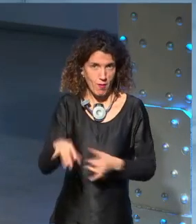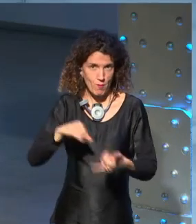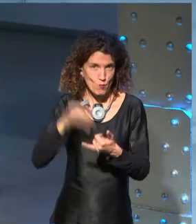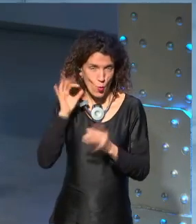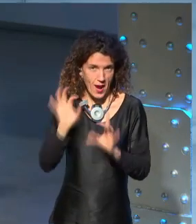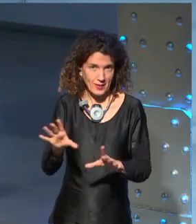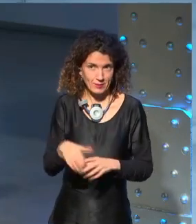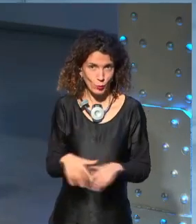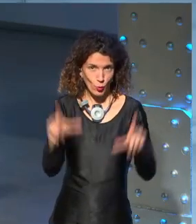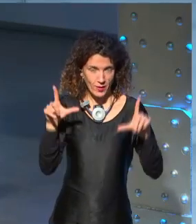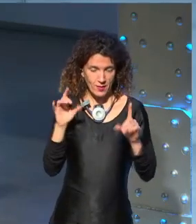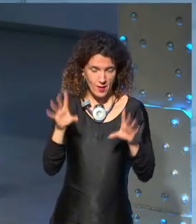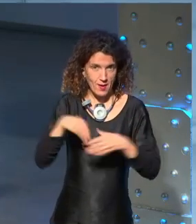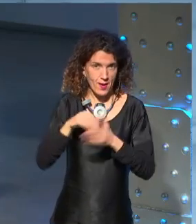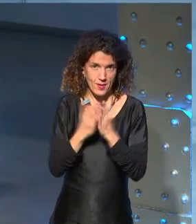It's her.